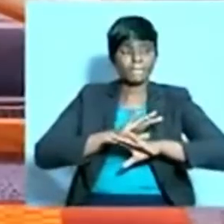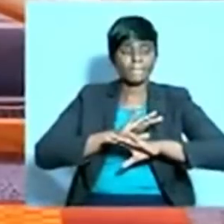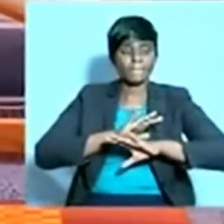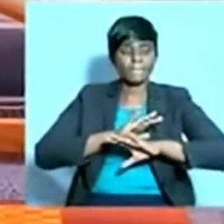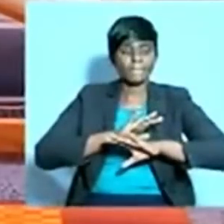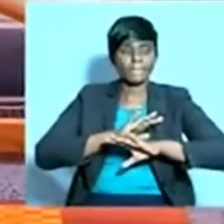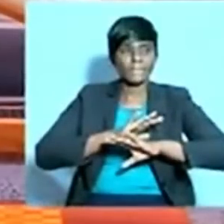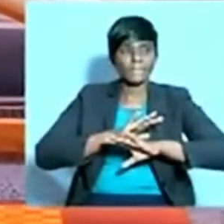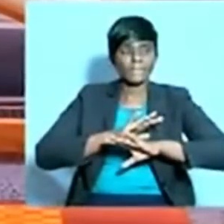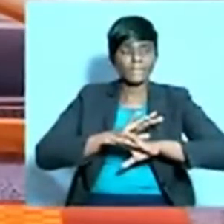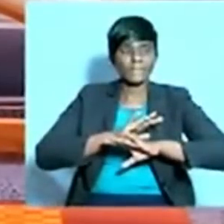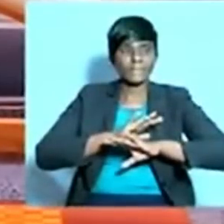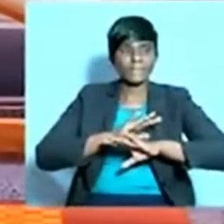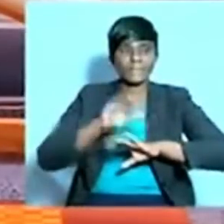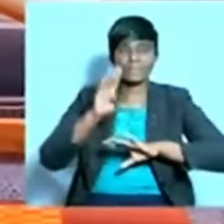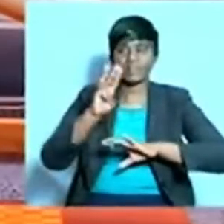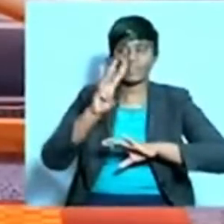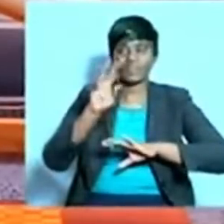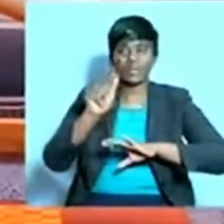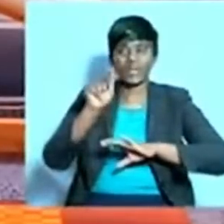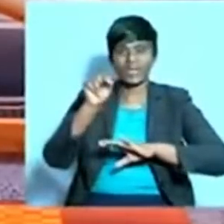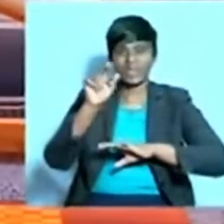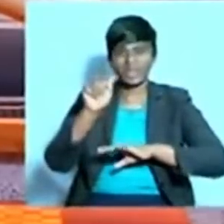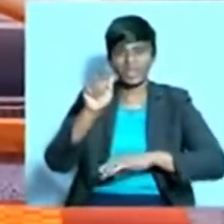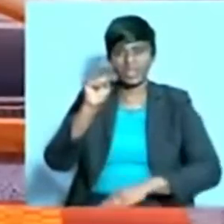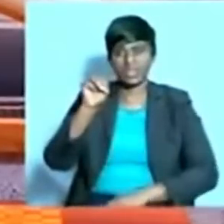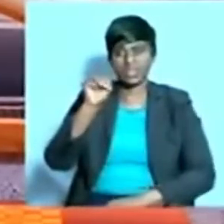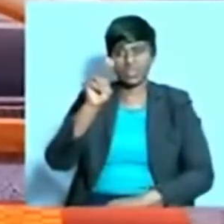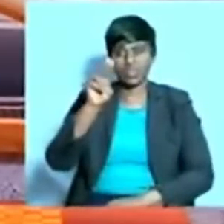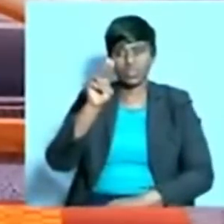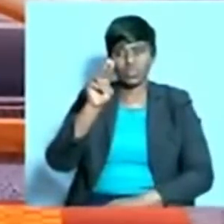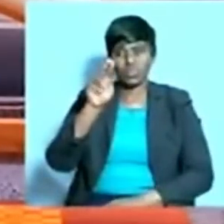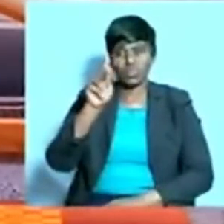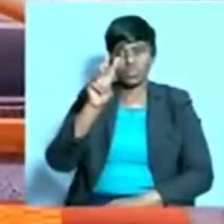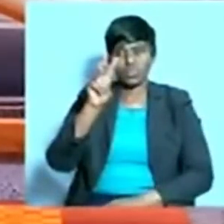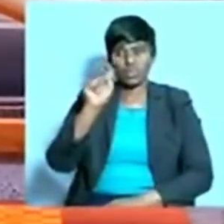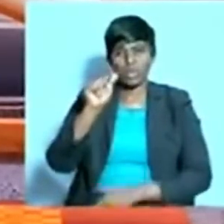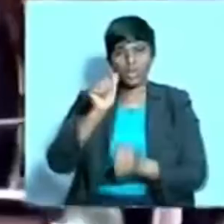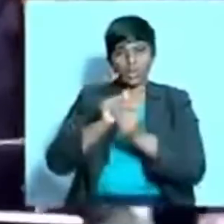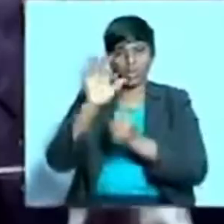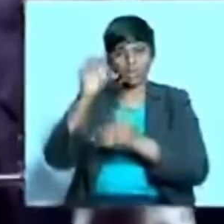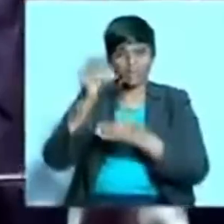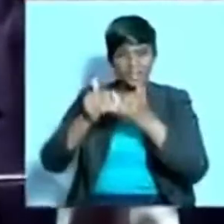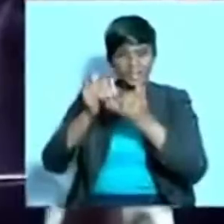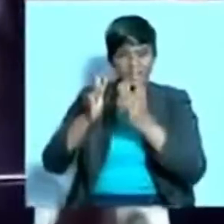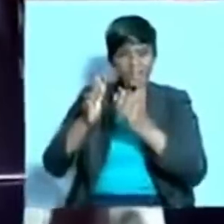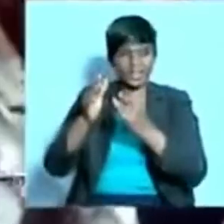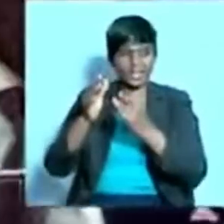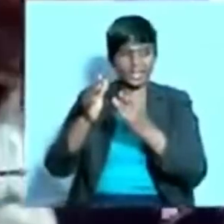the Honorable Member for Banamukubu and your neighbors there,